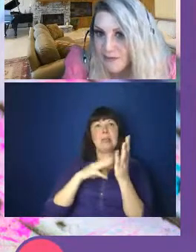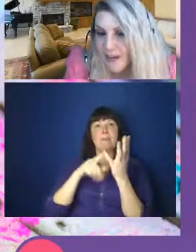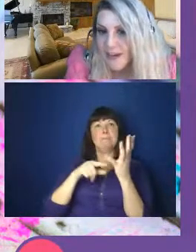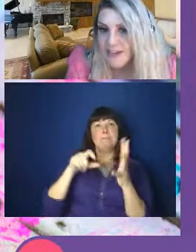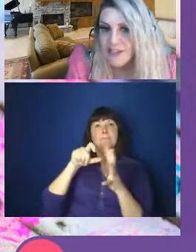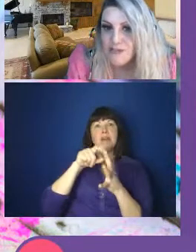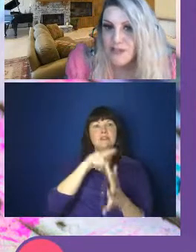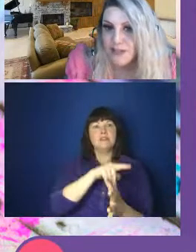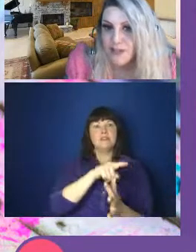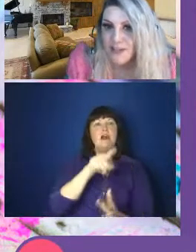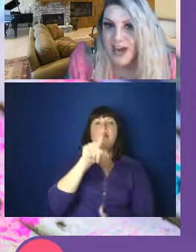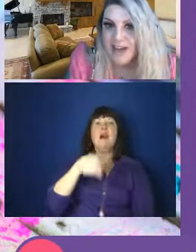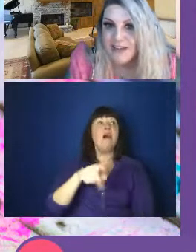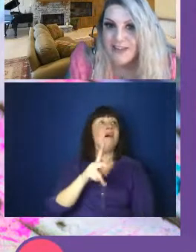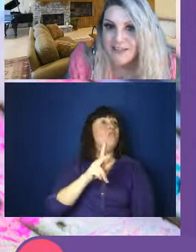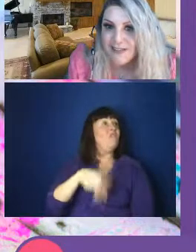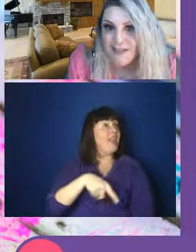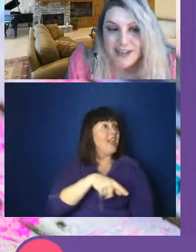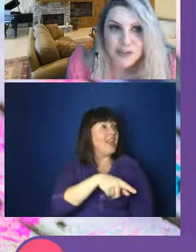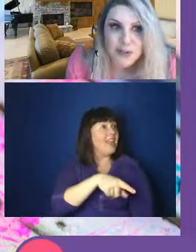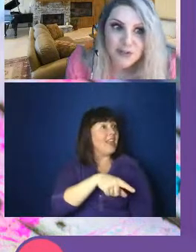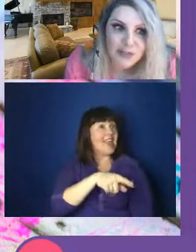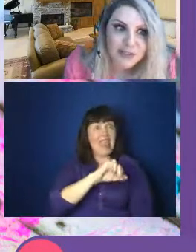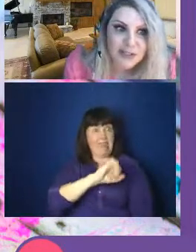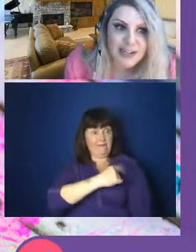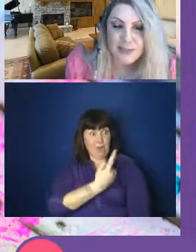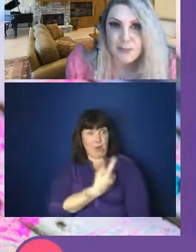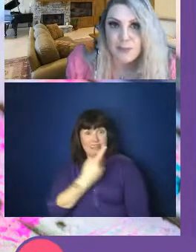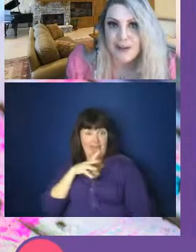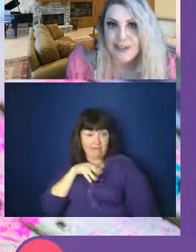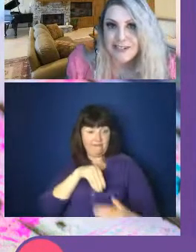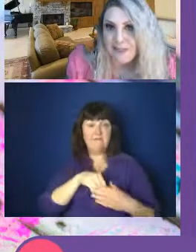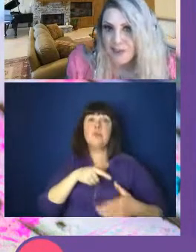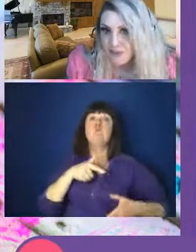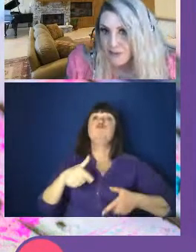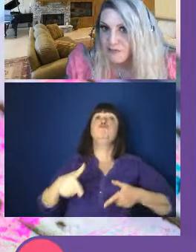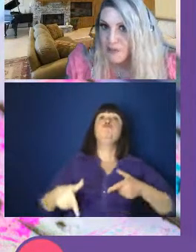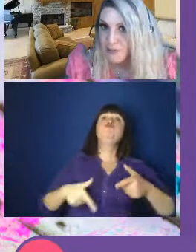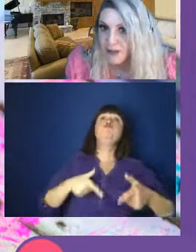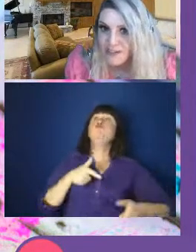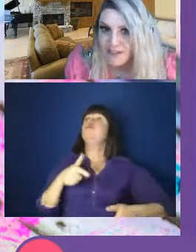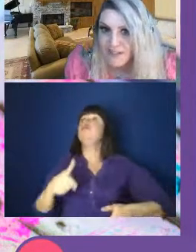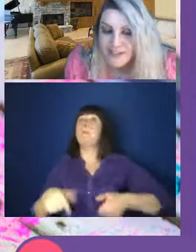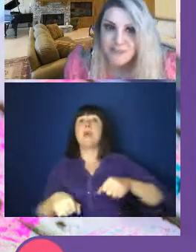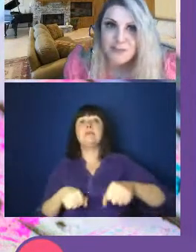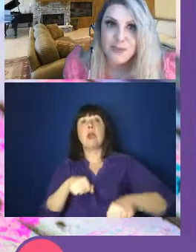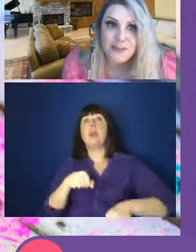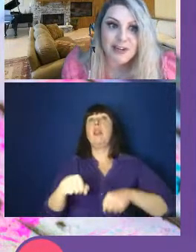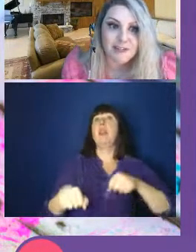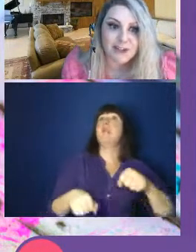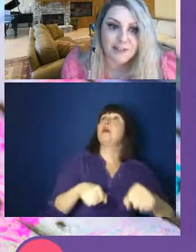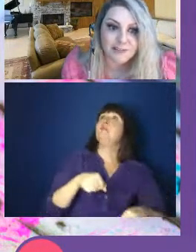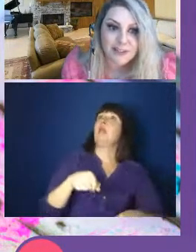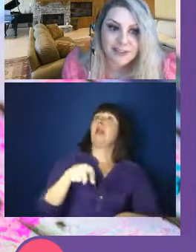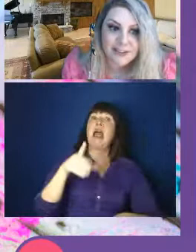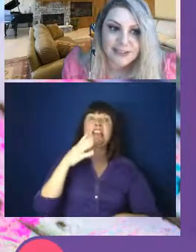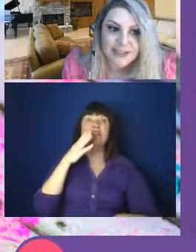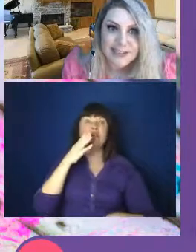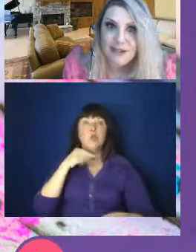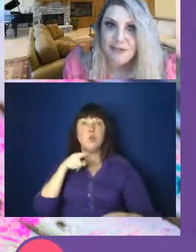better, because if that is the route that you take and that's what you do to clear your mind and make yourself feel better, then that's even more